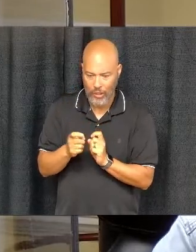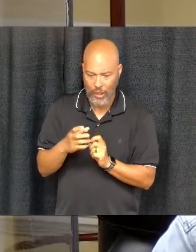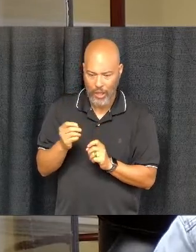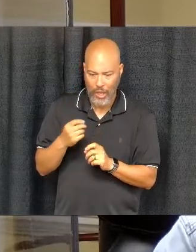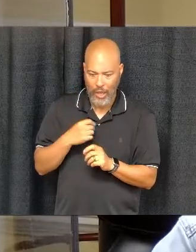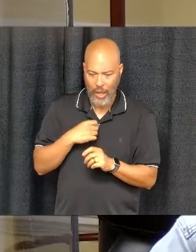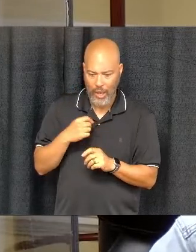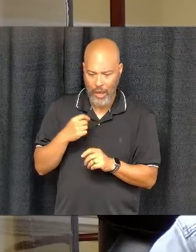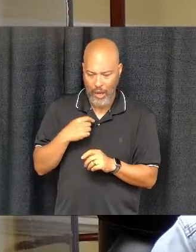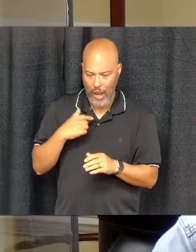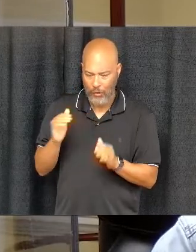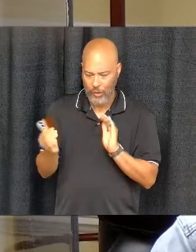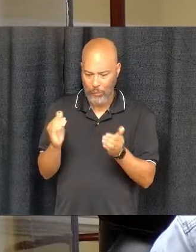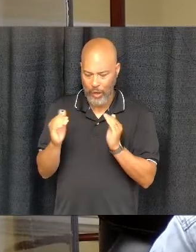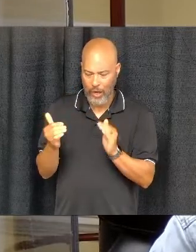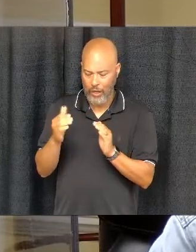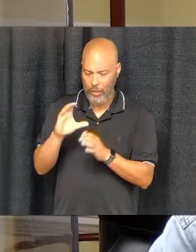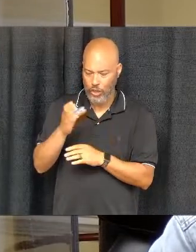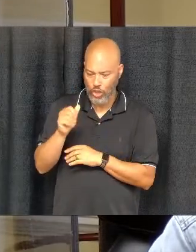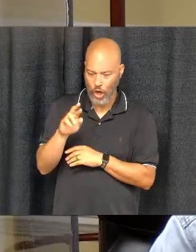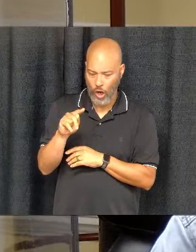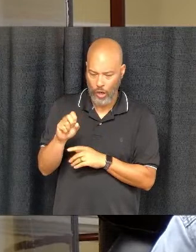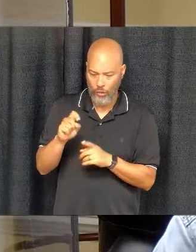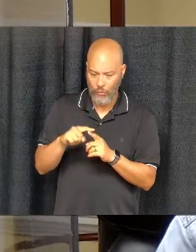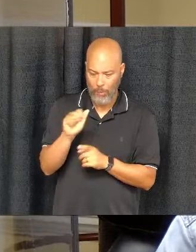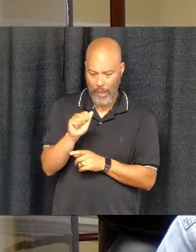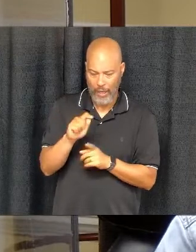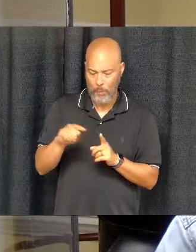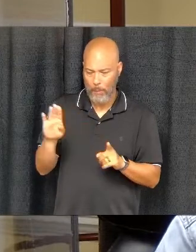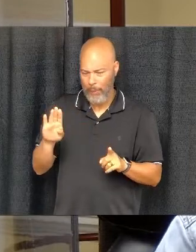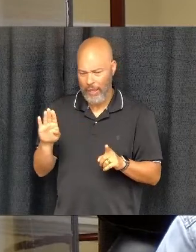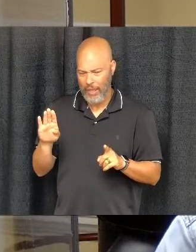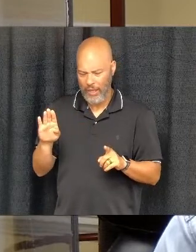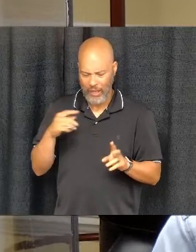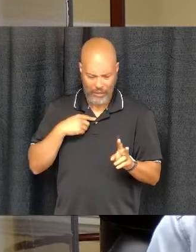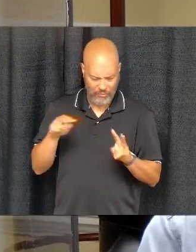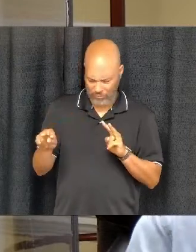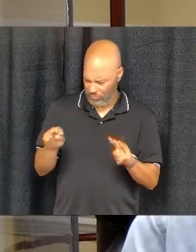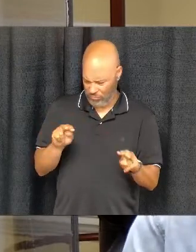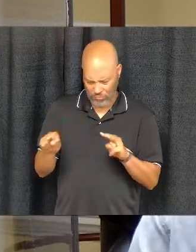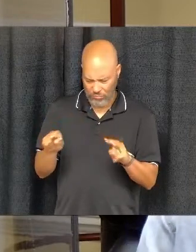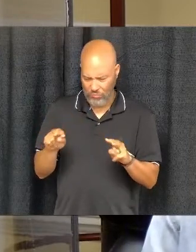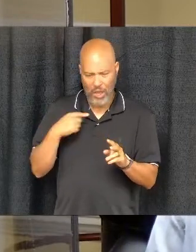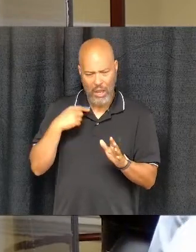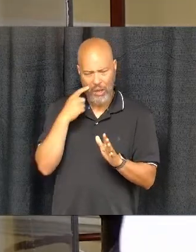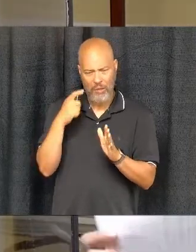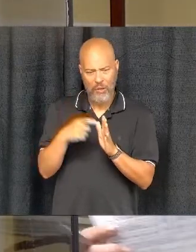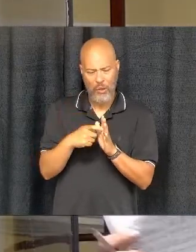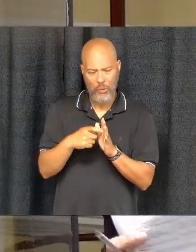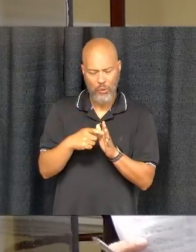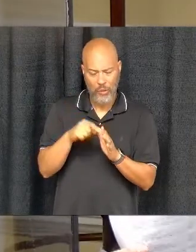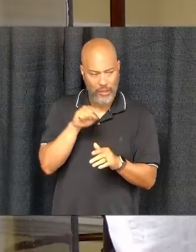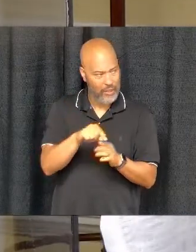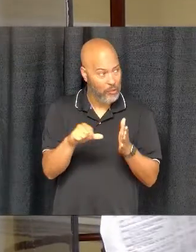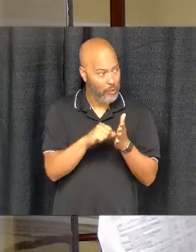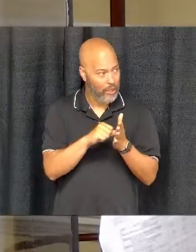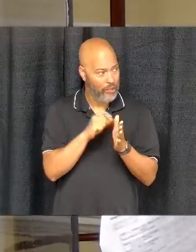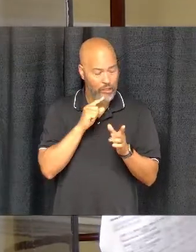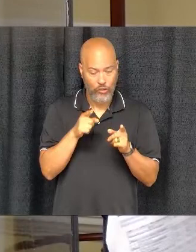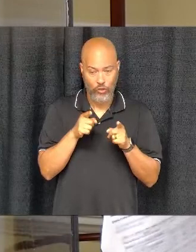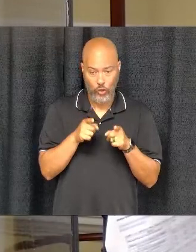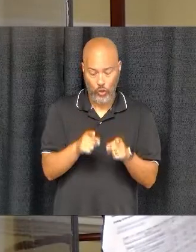I was comparing the charts from A to B, I noticed, and this is the current, this page right here is the